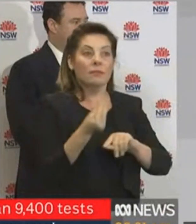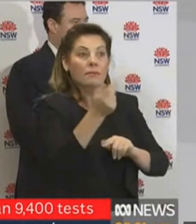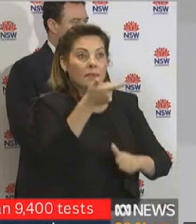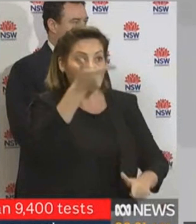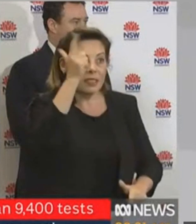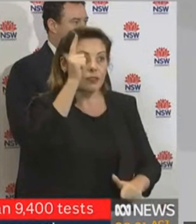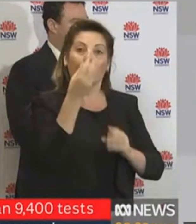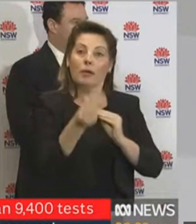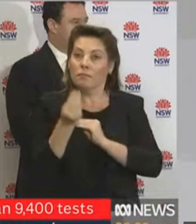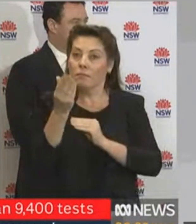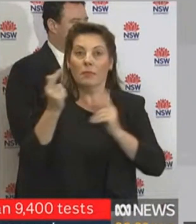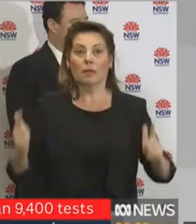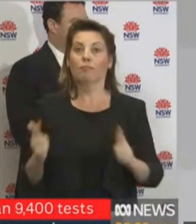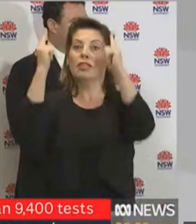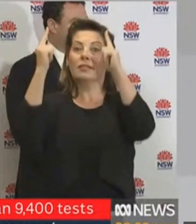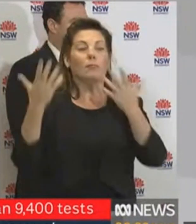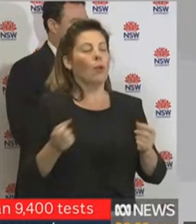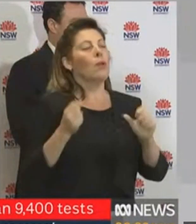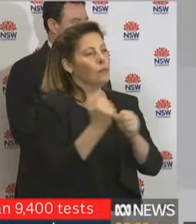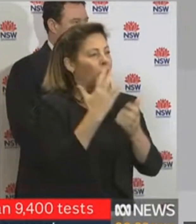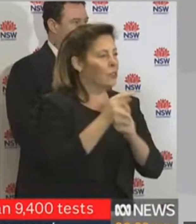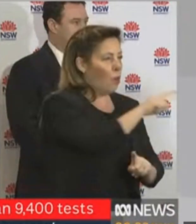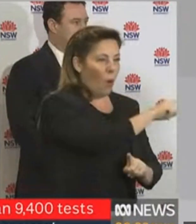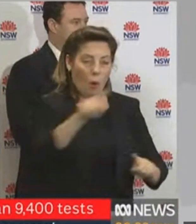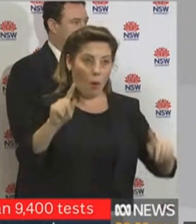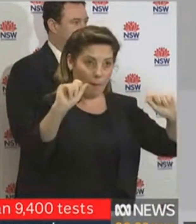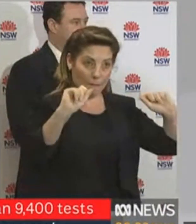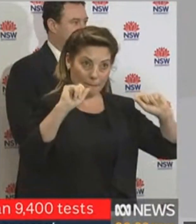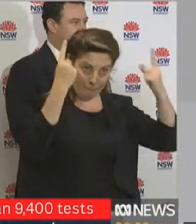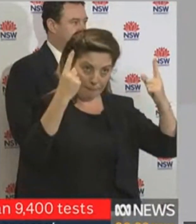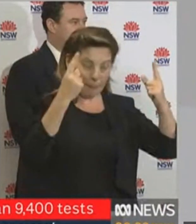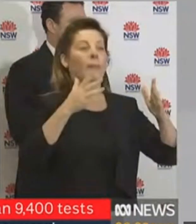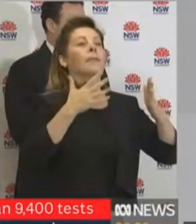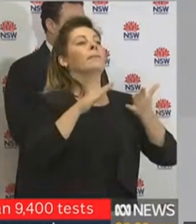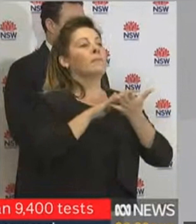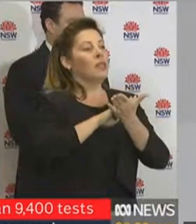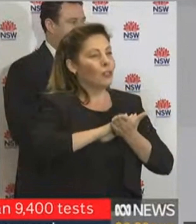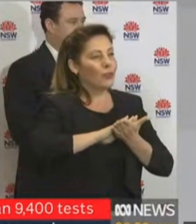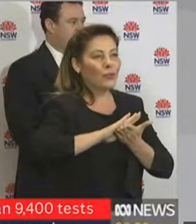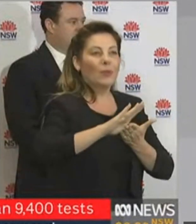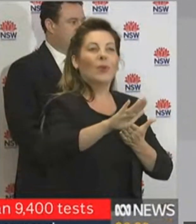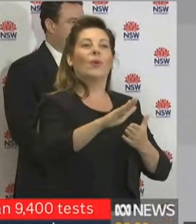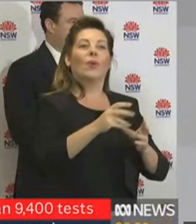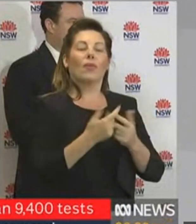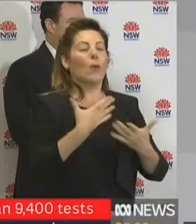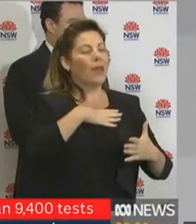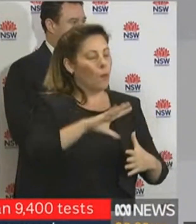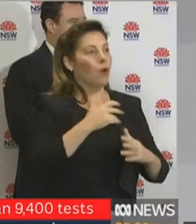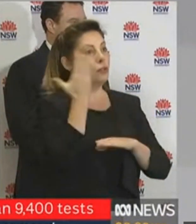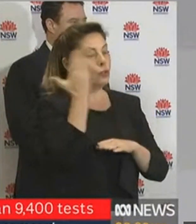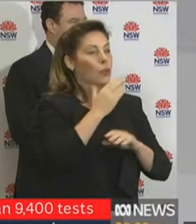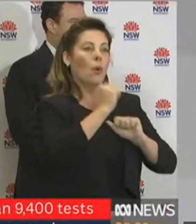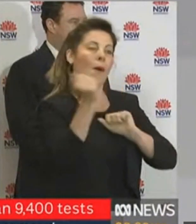as possible, because we want to make sure face-to-face teaching every day for all students happens as quickly as we can in New